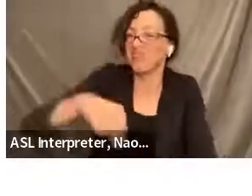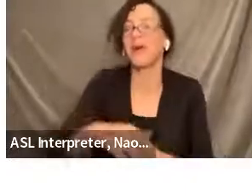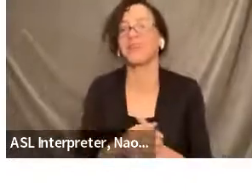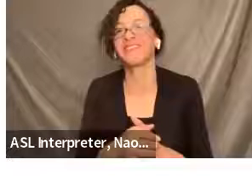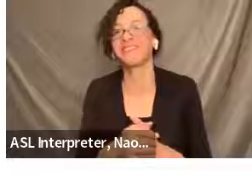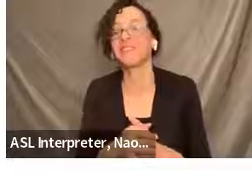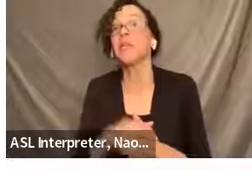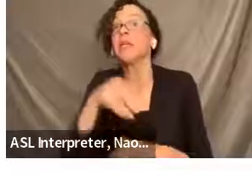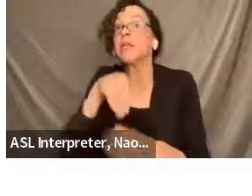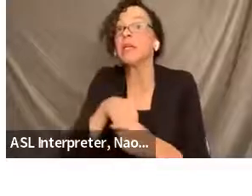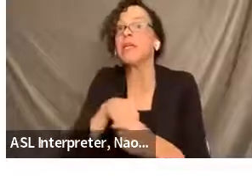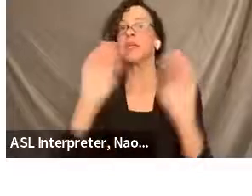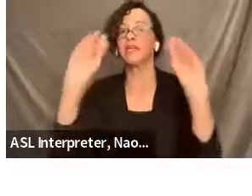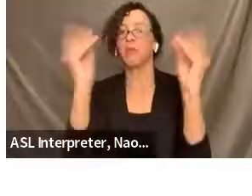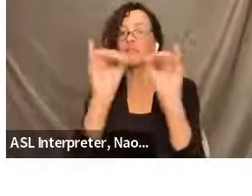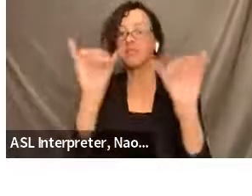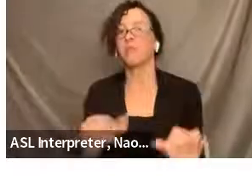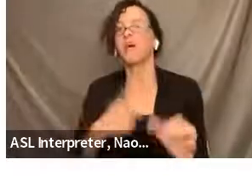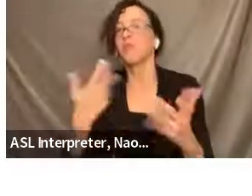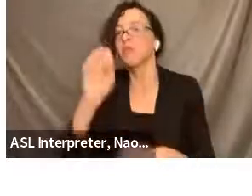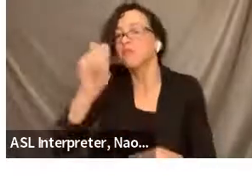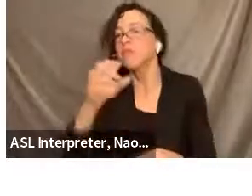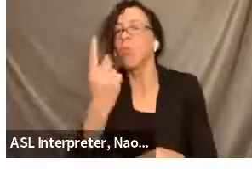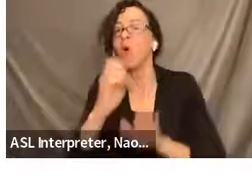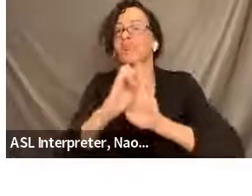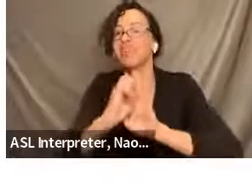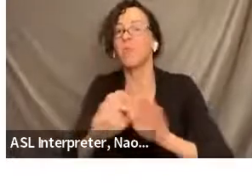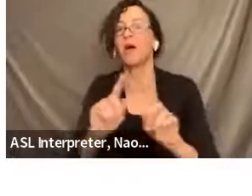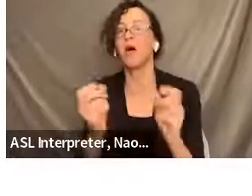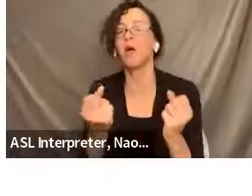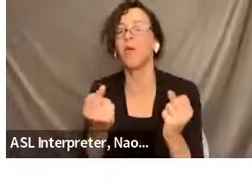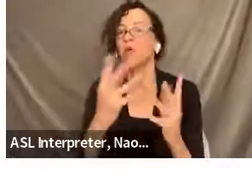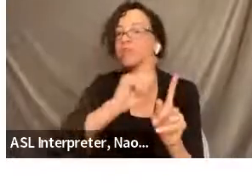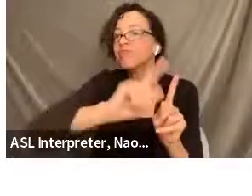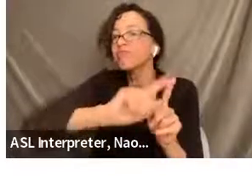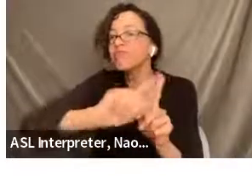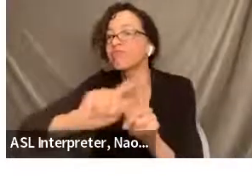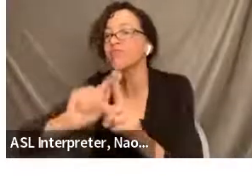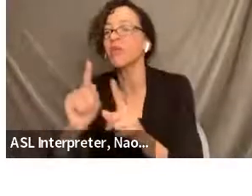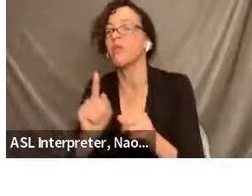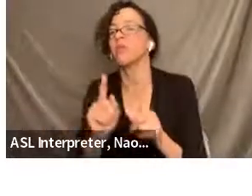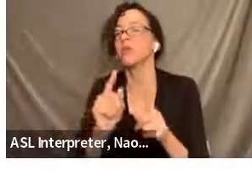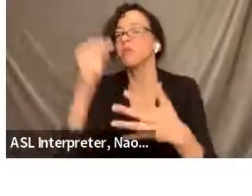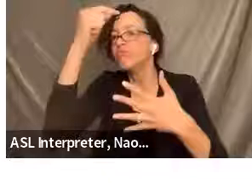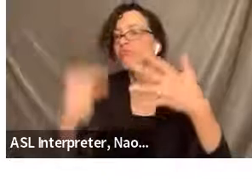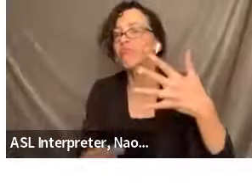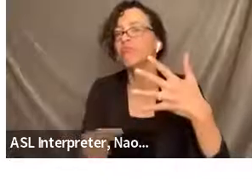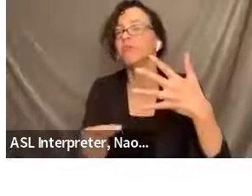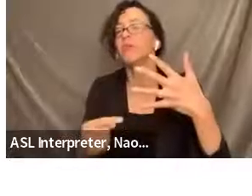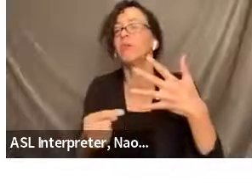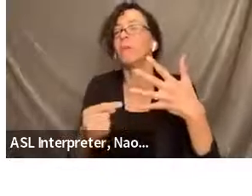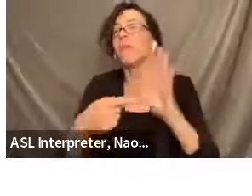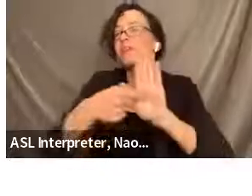give one example, but there are multiple foci that Director McFadden gave, whether it's referral to